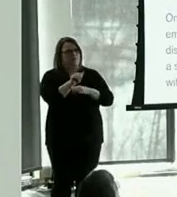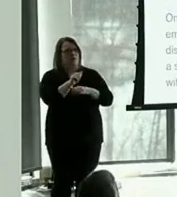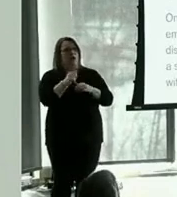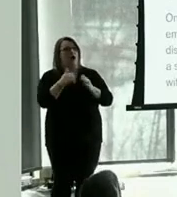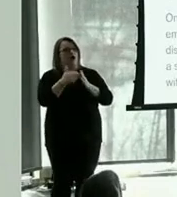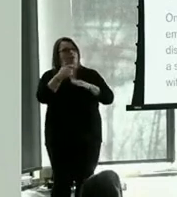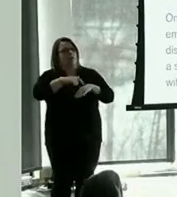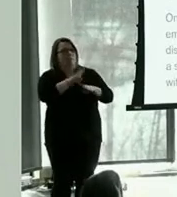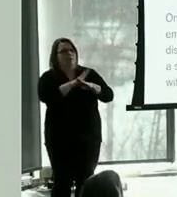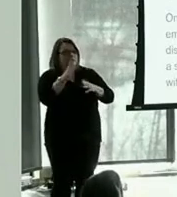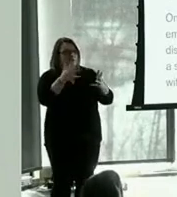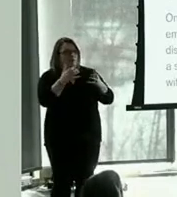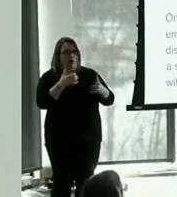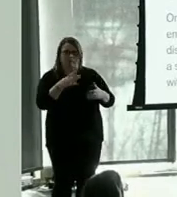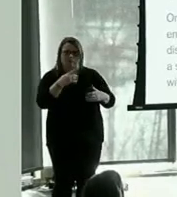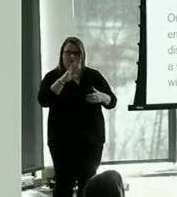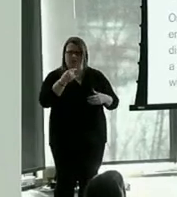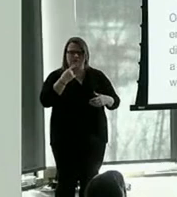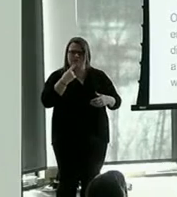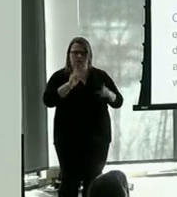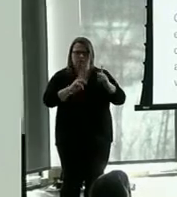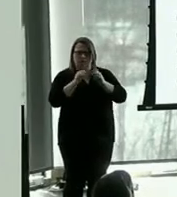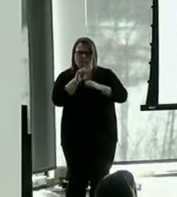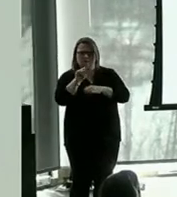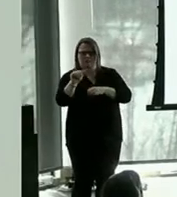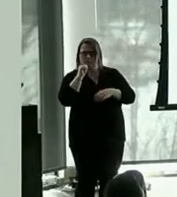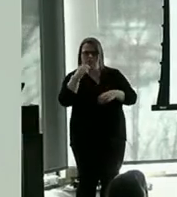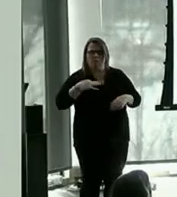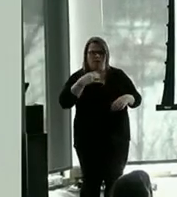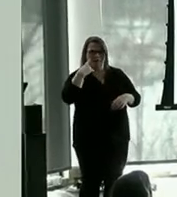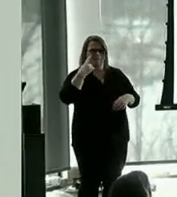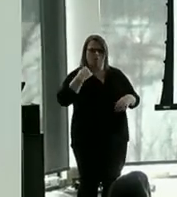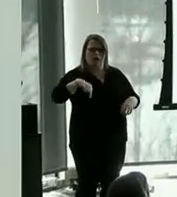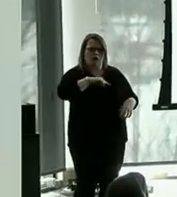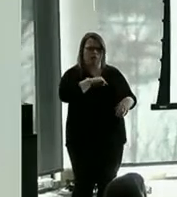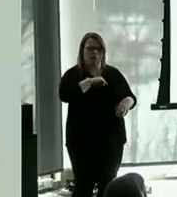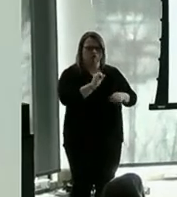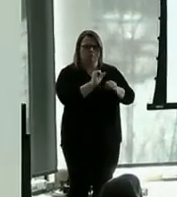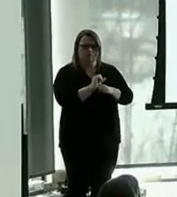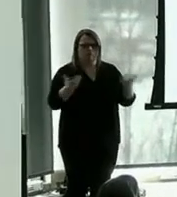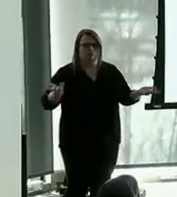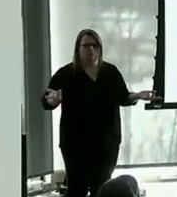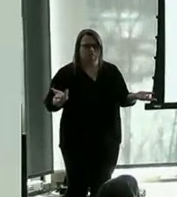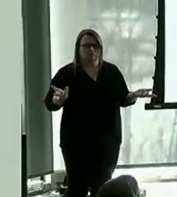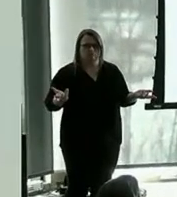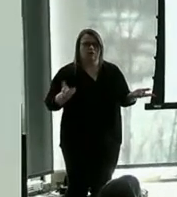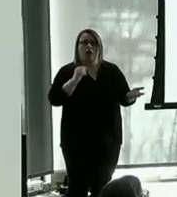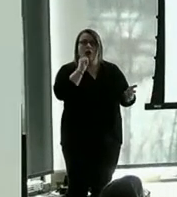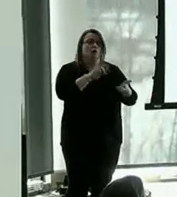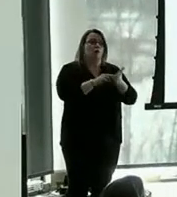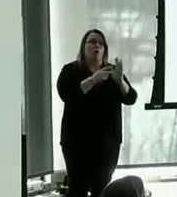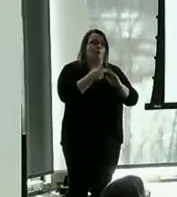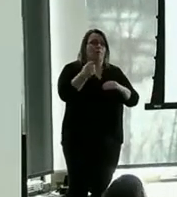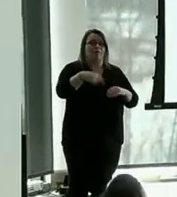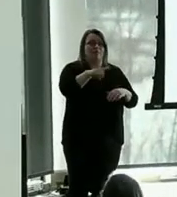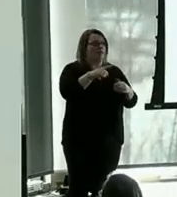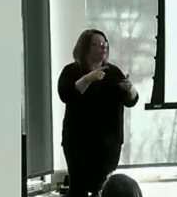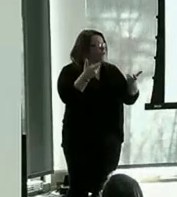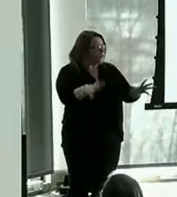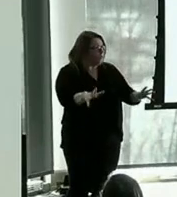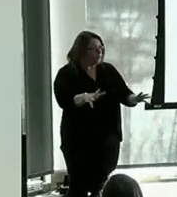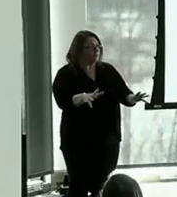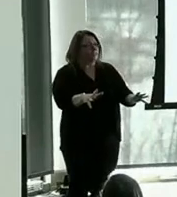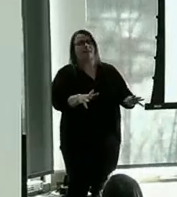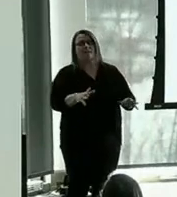say, oh, people with disabilities don't apply for our jobs. But it's not that they don't want to apply for the... Slow down, Mandy. All